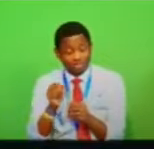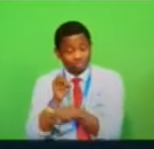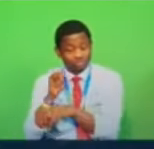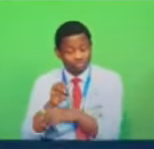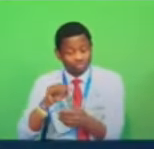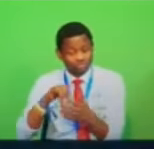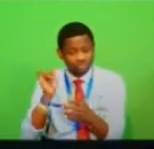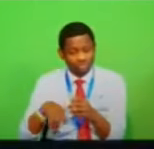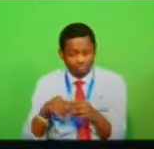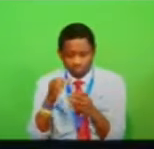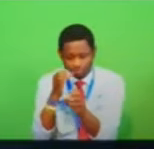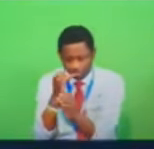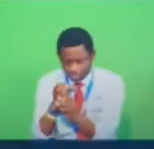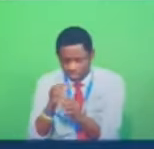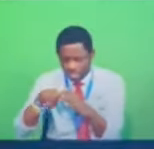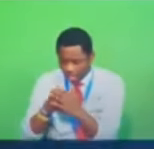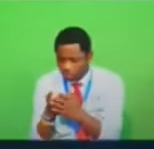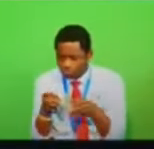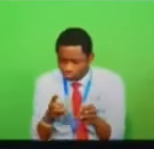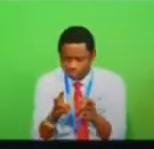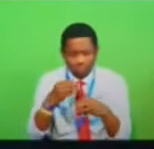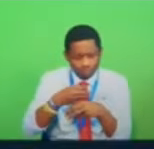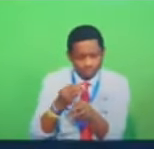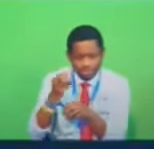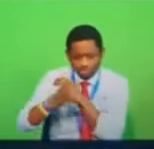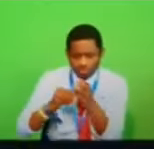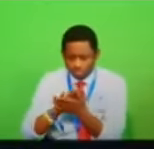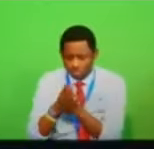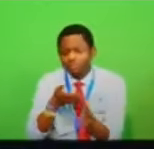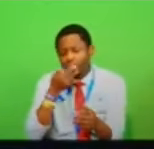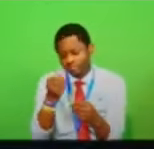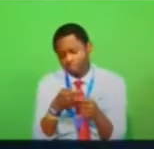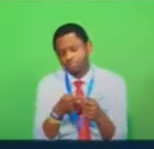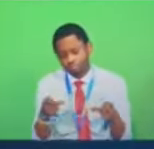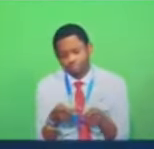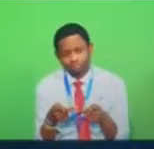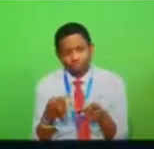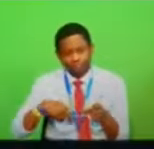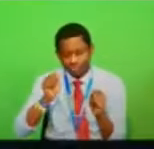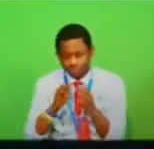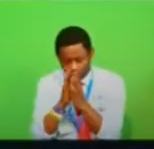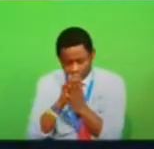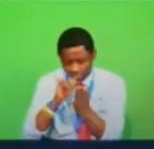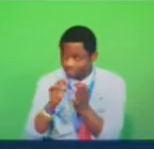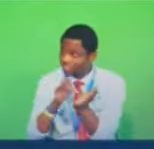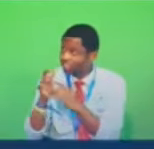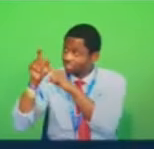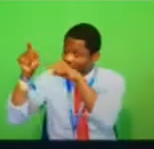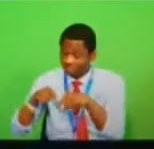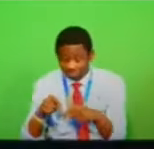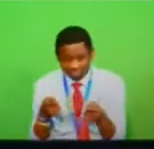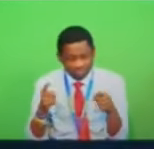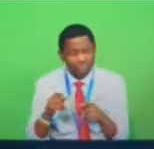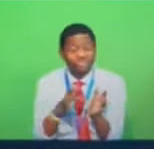where we have to think of strategies to make our world a better place. We could pray that Jesus should come. But